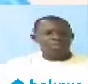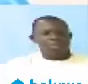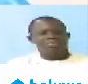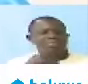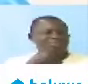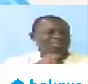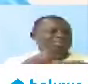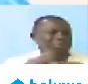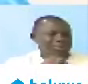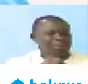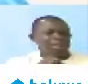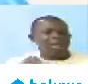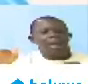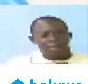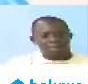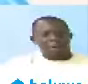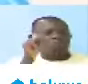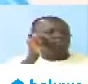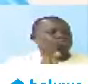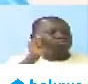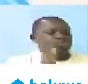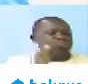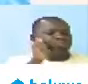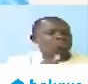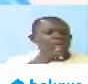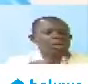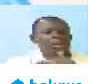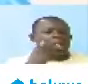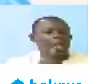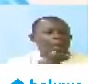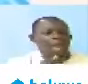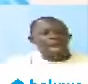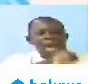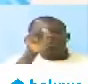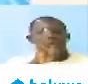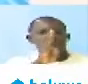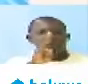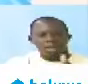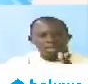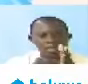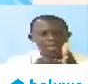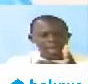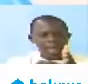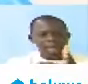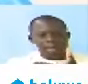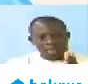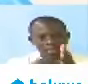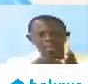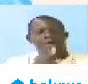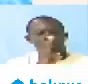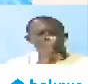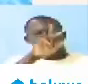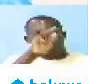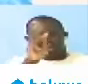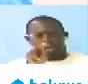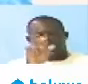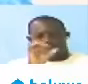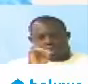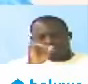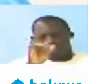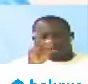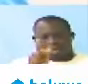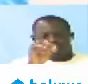trained elements to be used in Gambia and Kukoi was your leader? ko ila fa amuro ñine di la ko